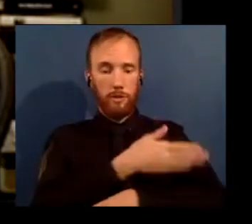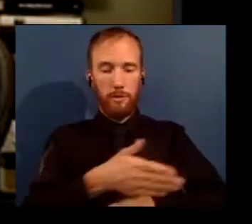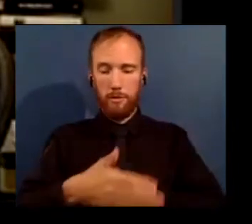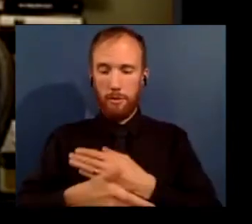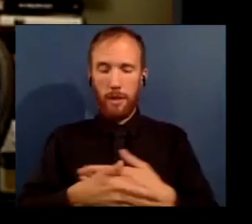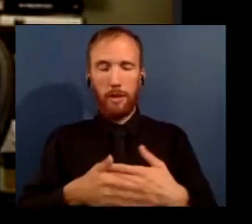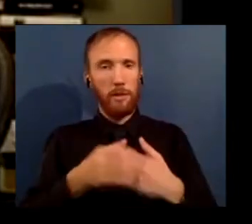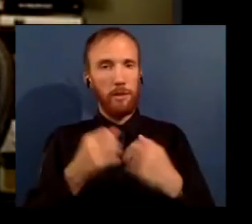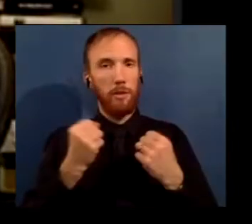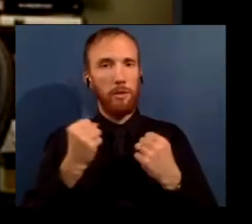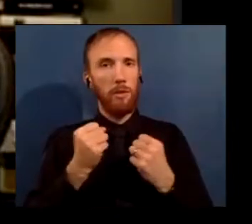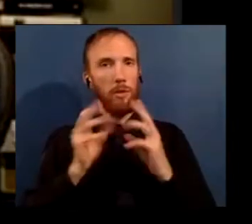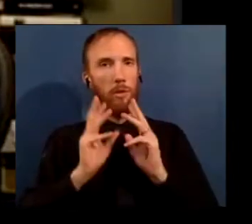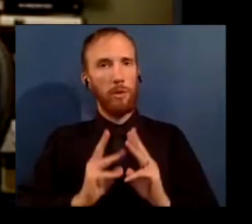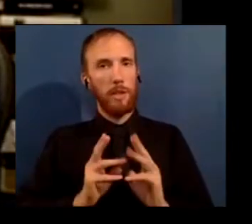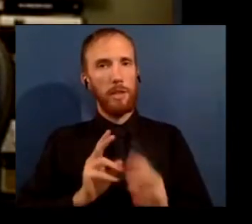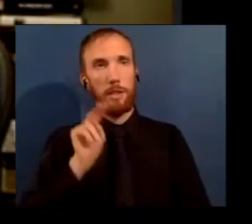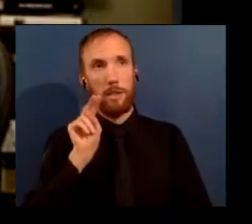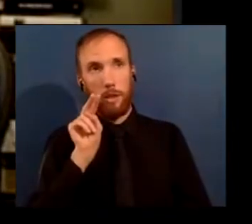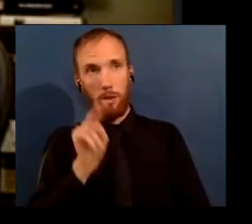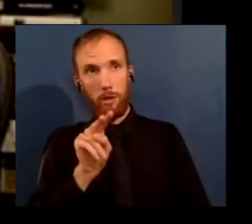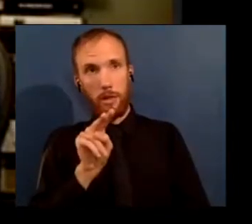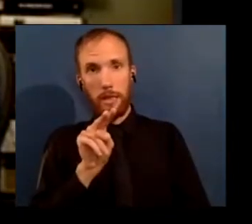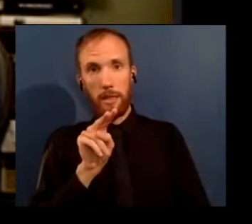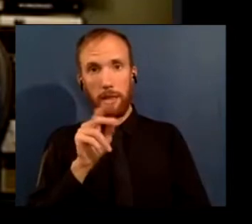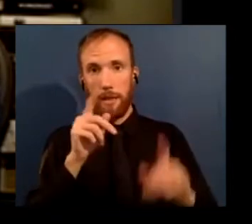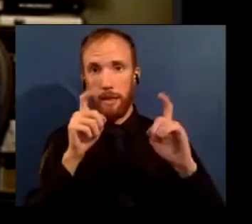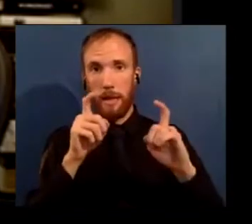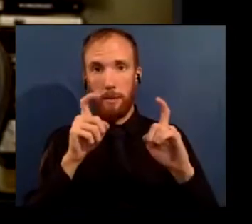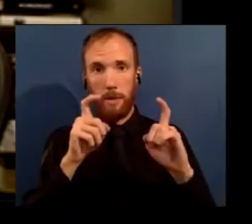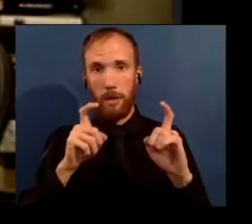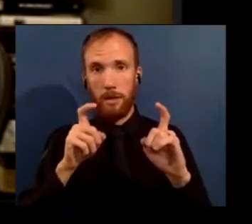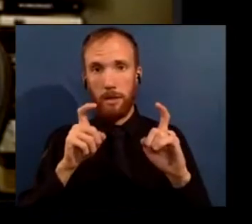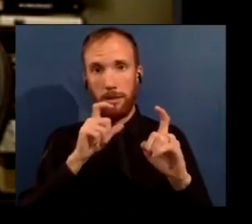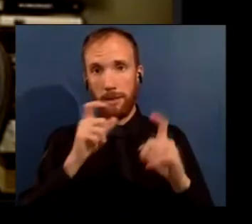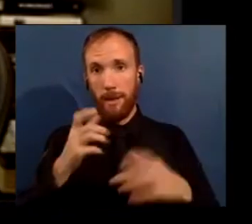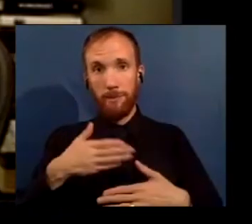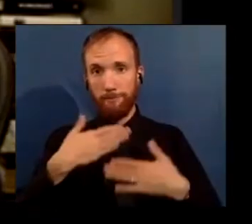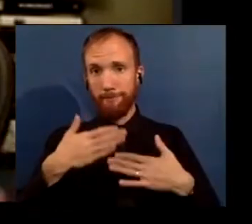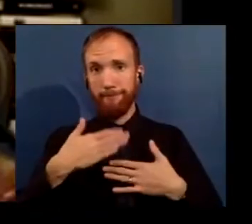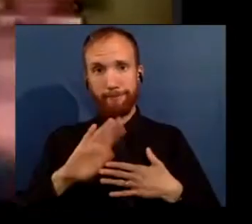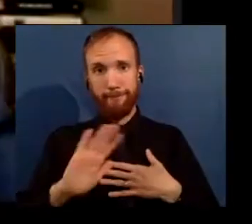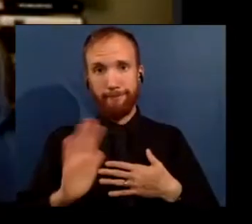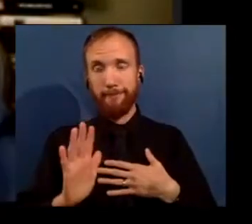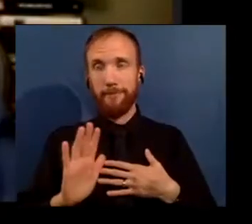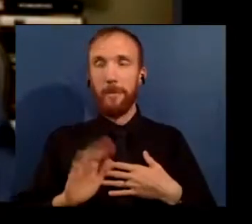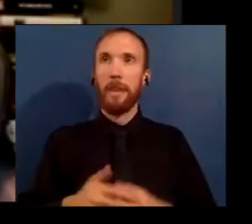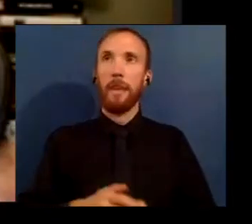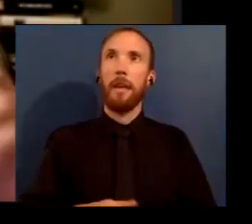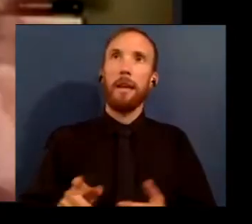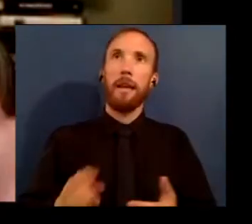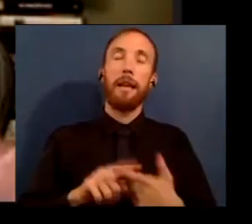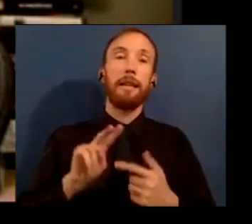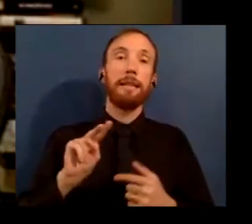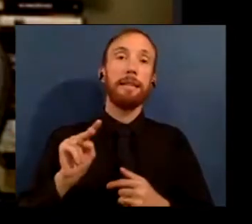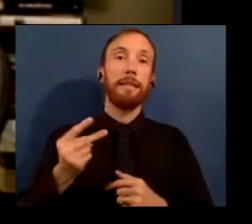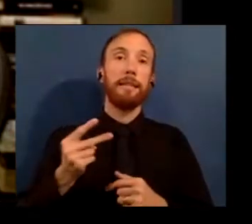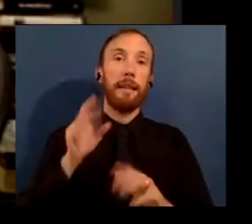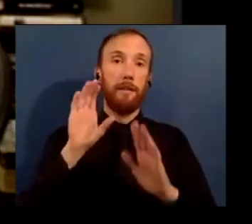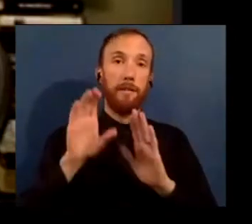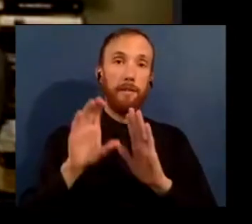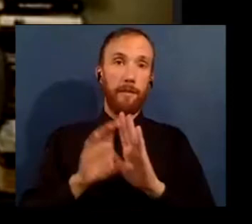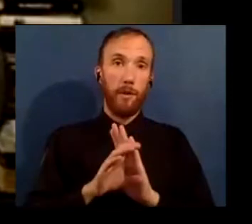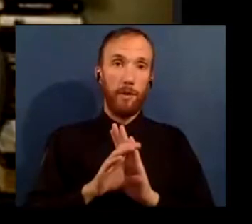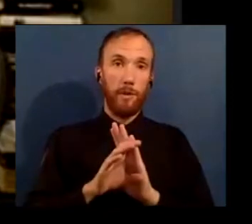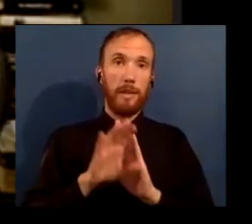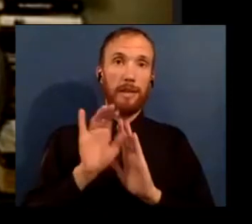camera. You know, she's not looking pleased. But then in the second photograph, because it's a contact sheet, taken a split